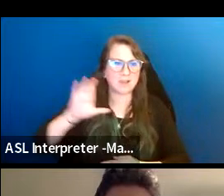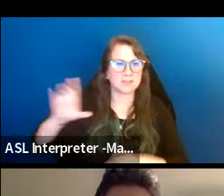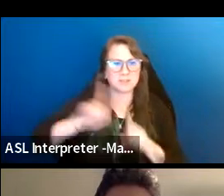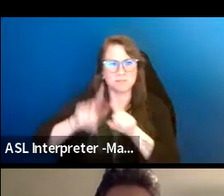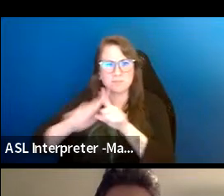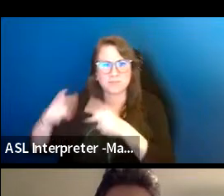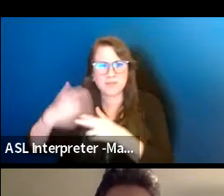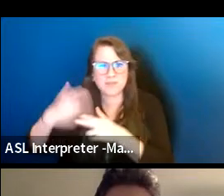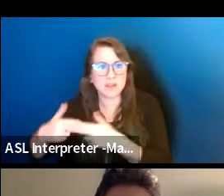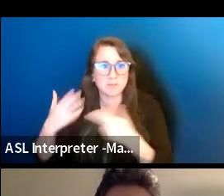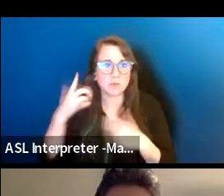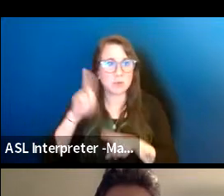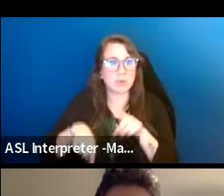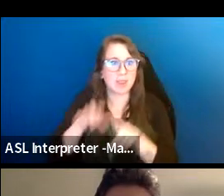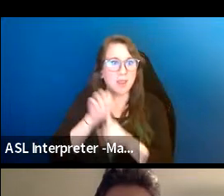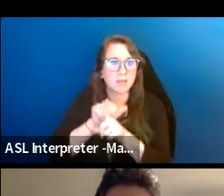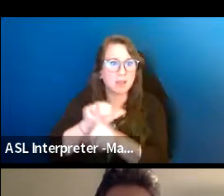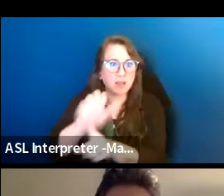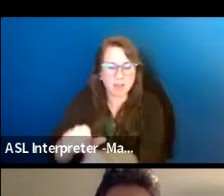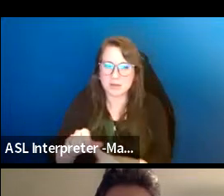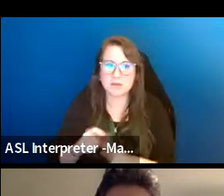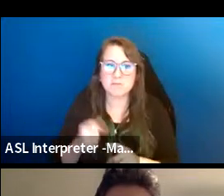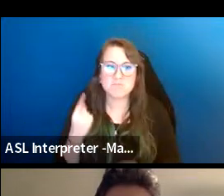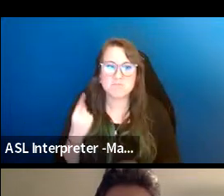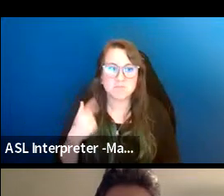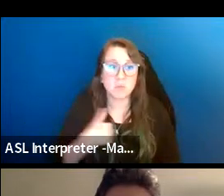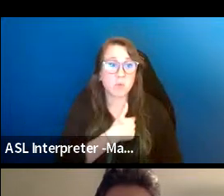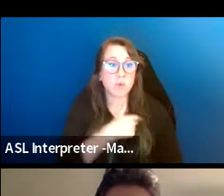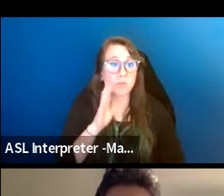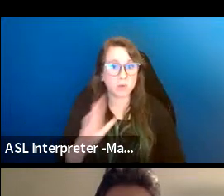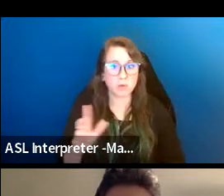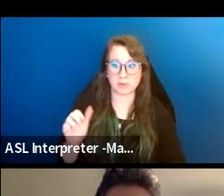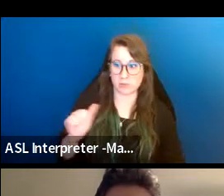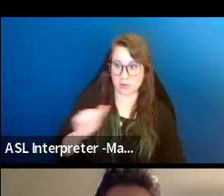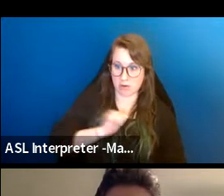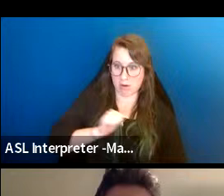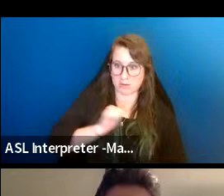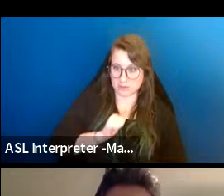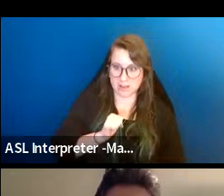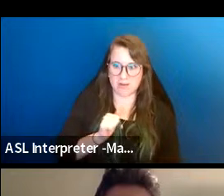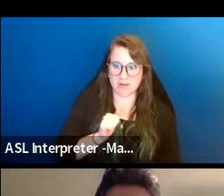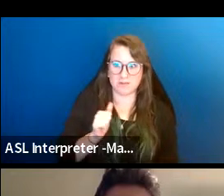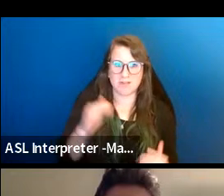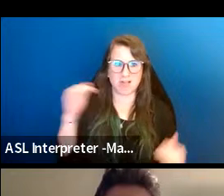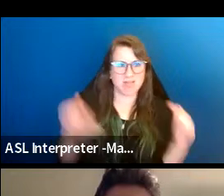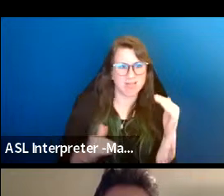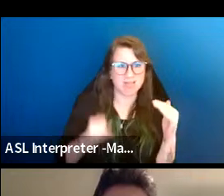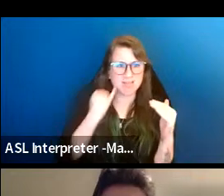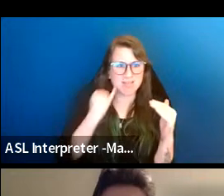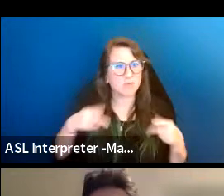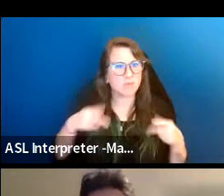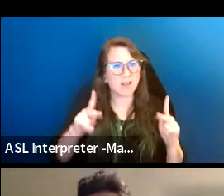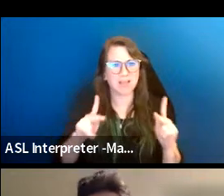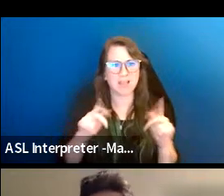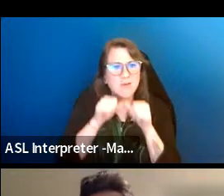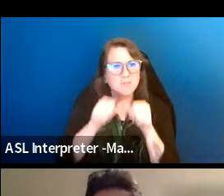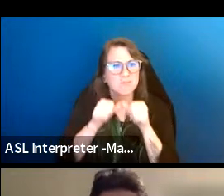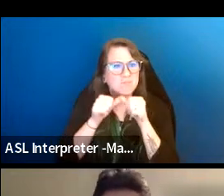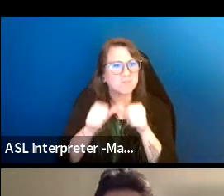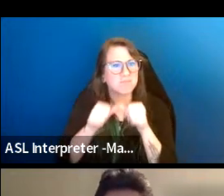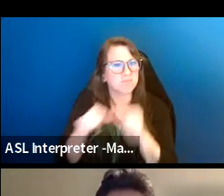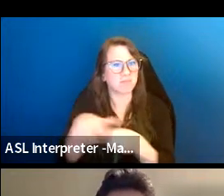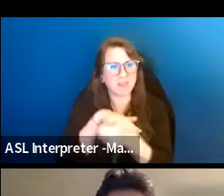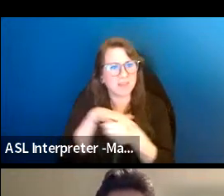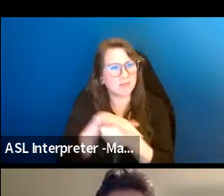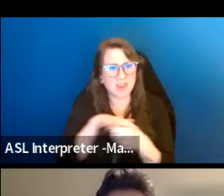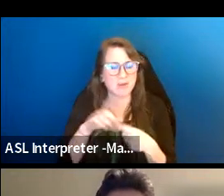you cannot catch on to what's happening. We will be doing ourselves an injustice if we allow this to go on over in that